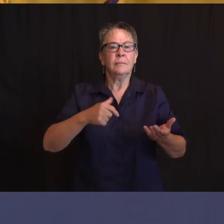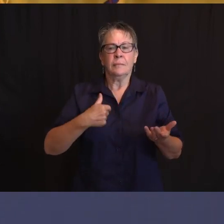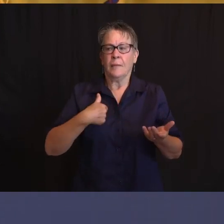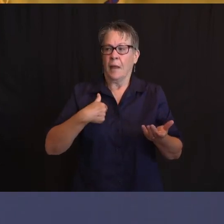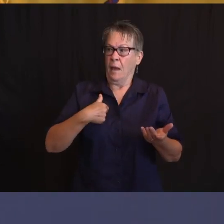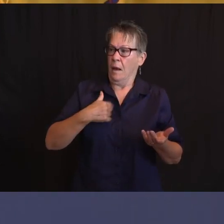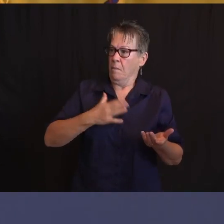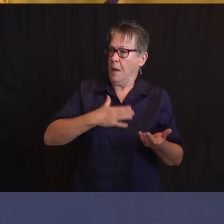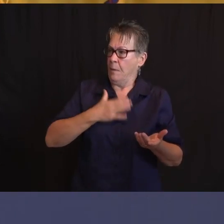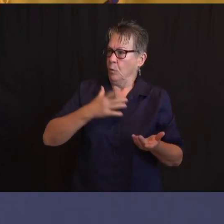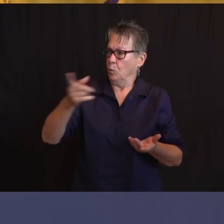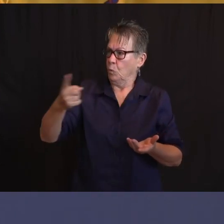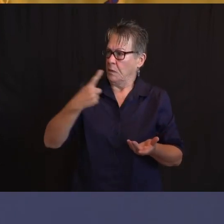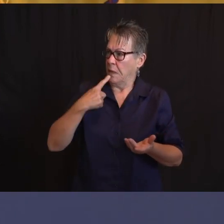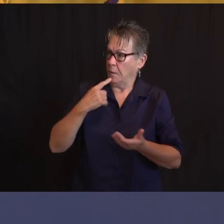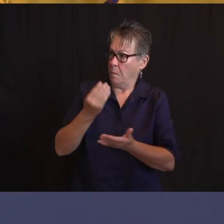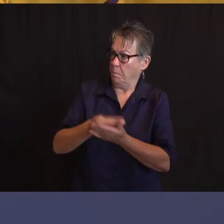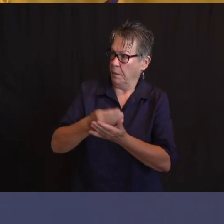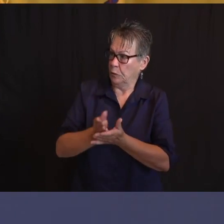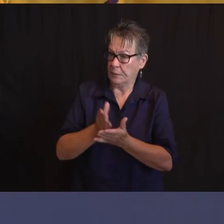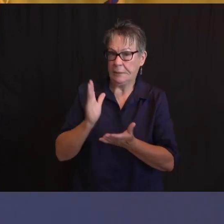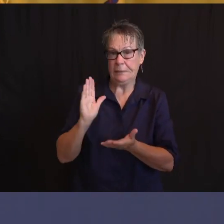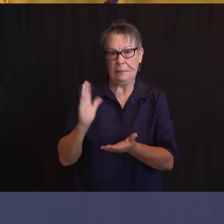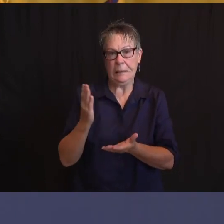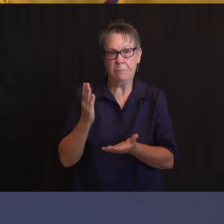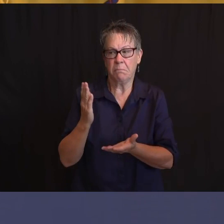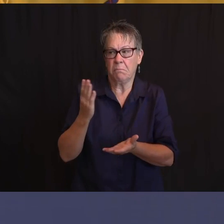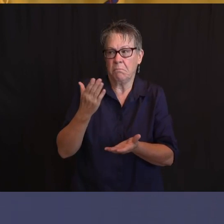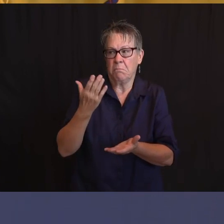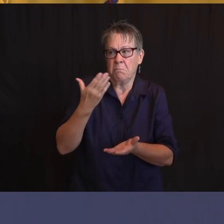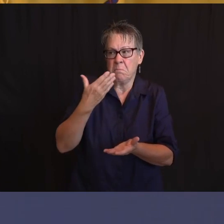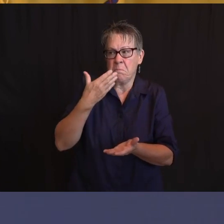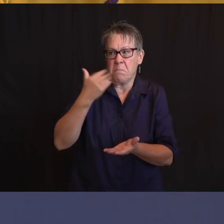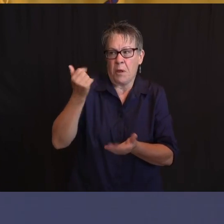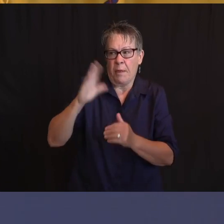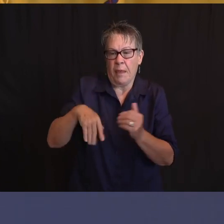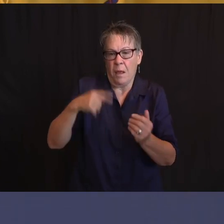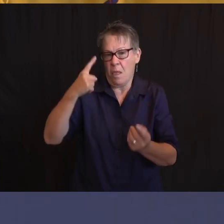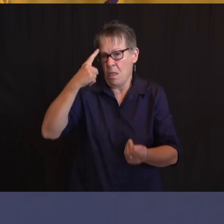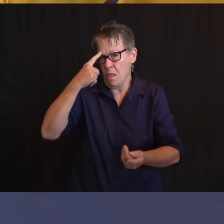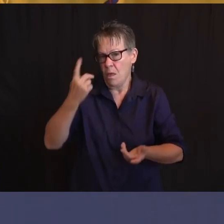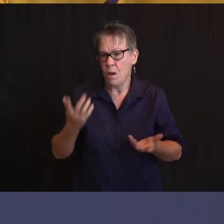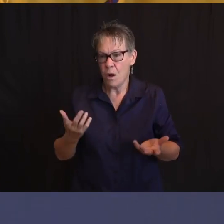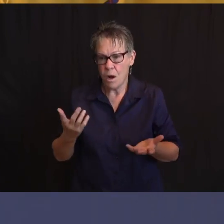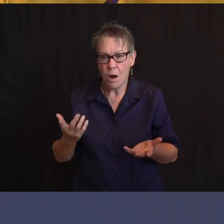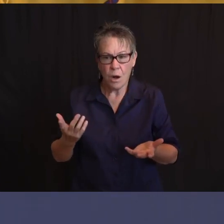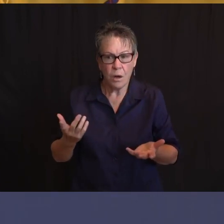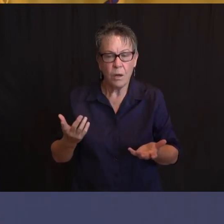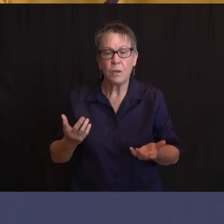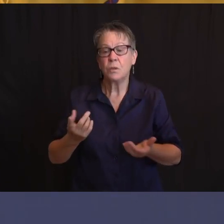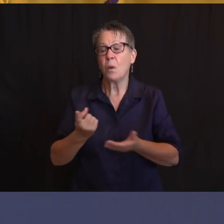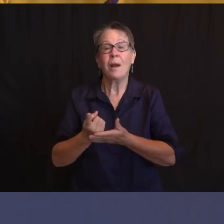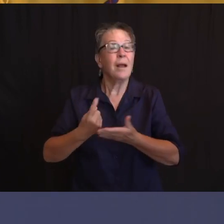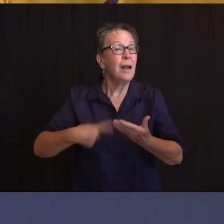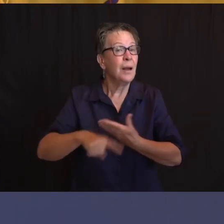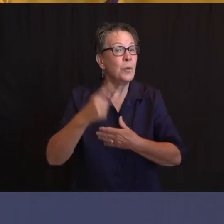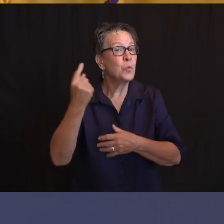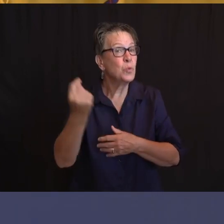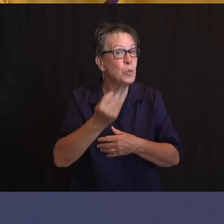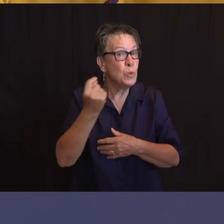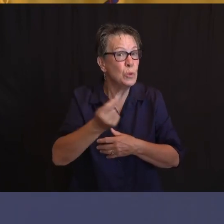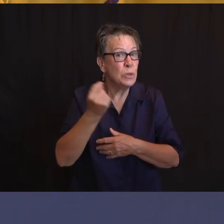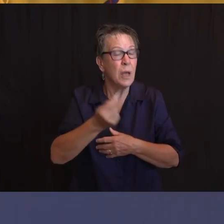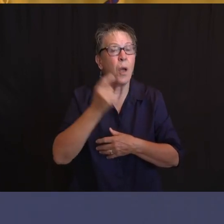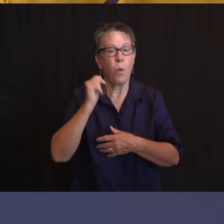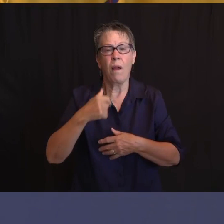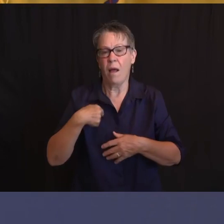Stadium. It will be warm. It will also be streamed, so hopefully we'll be able to get it to as many